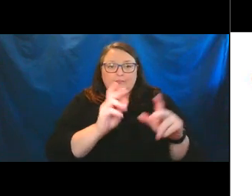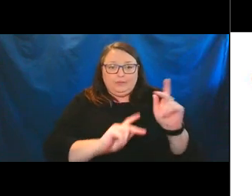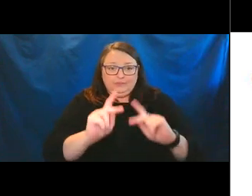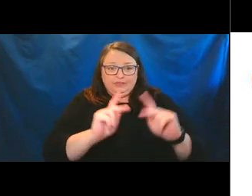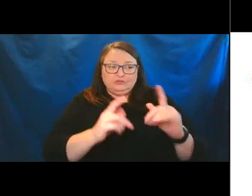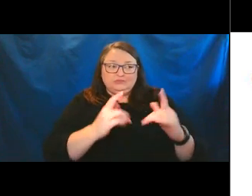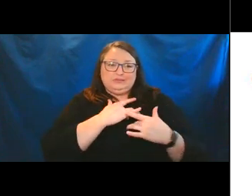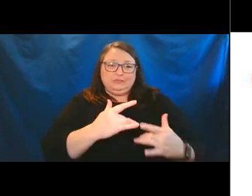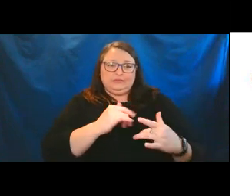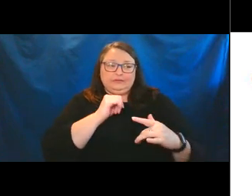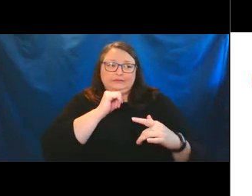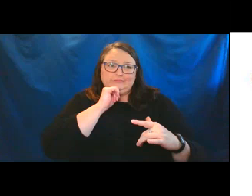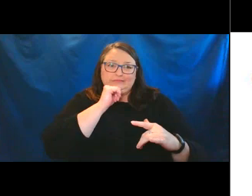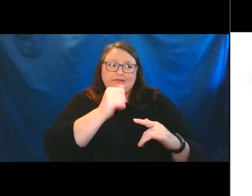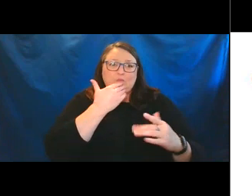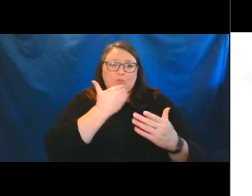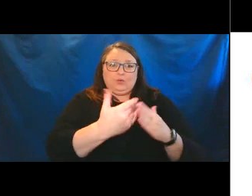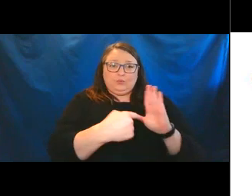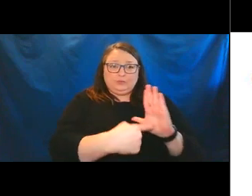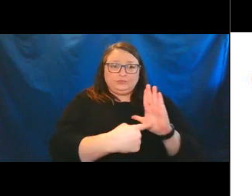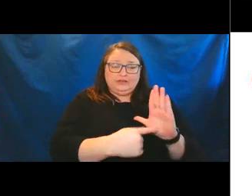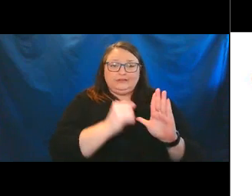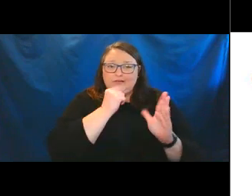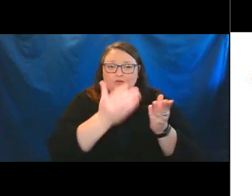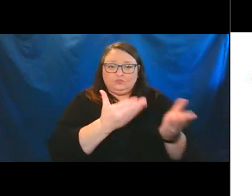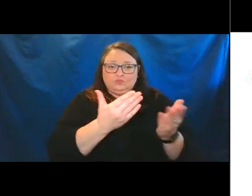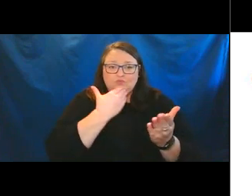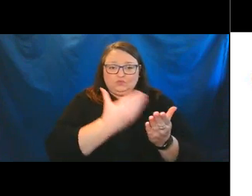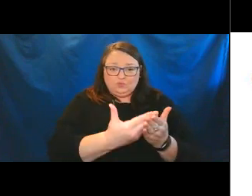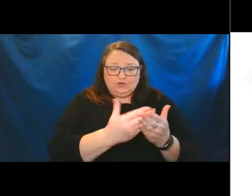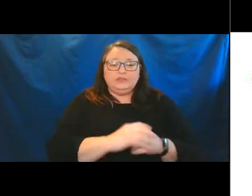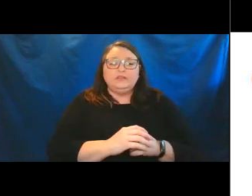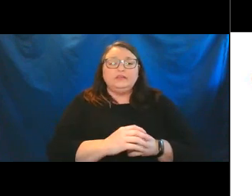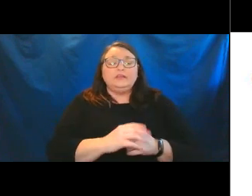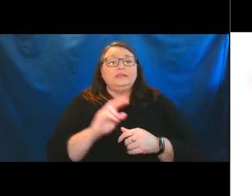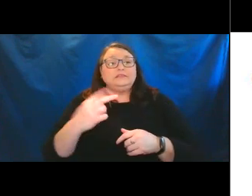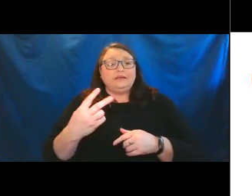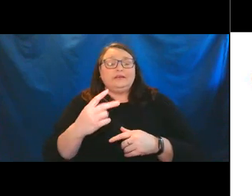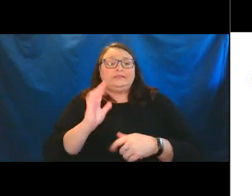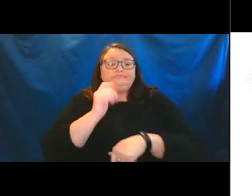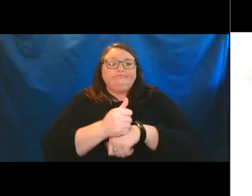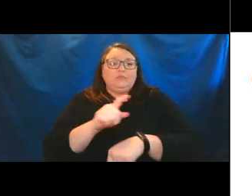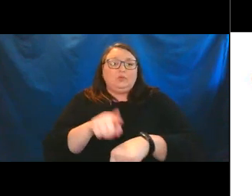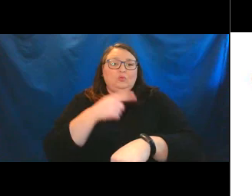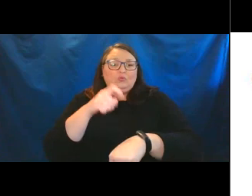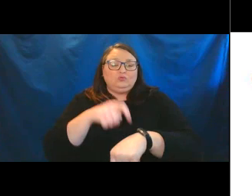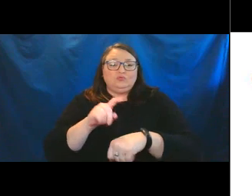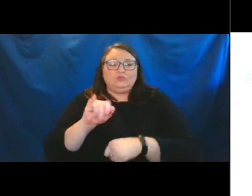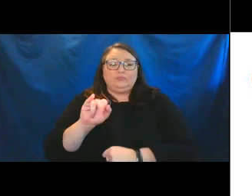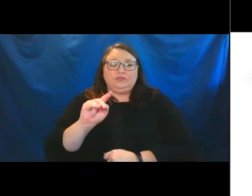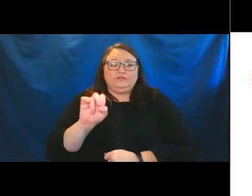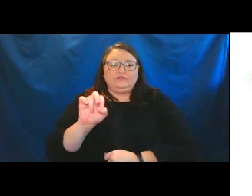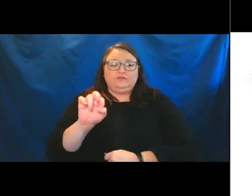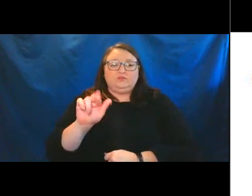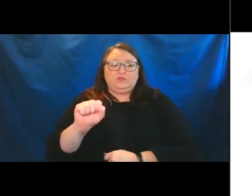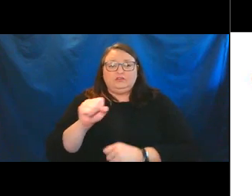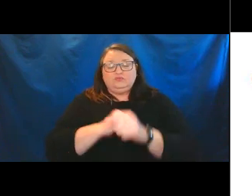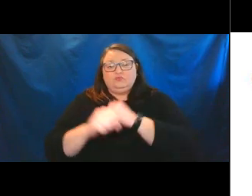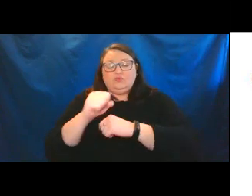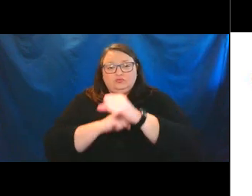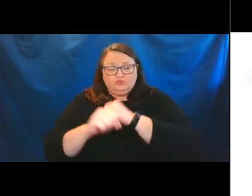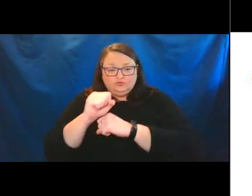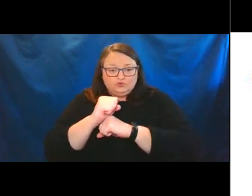and underserved. And the second one is building a long-term infrastructure and guarantee its sustainability, because